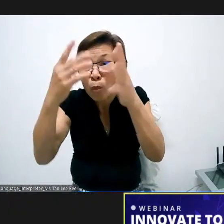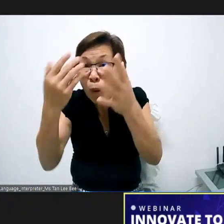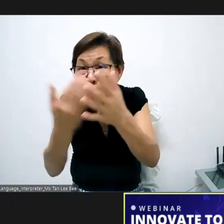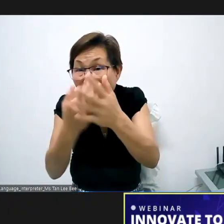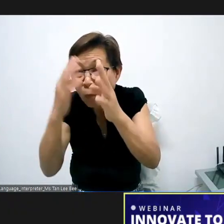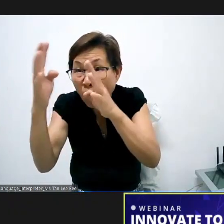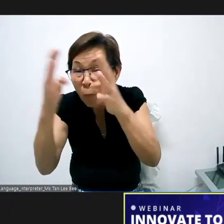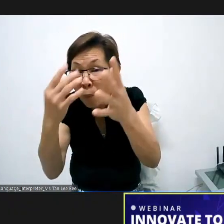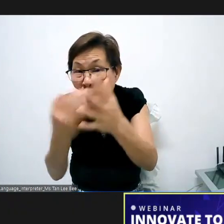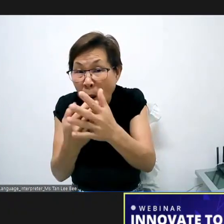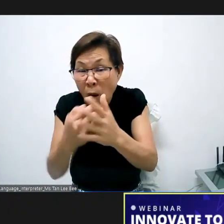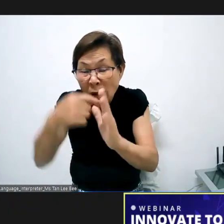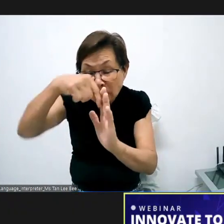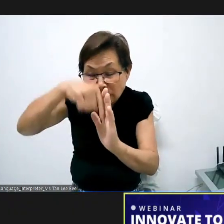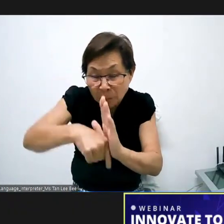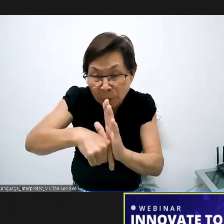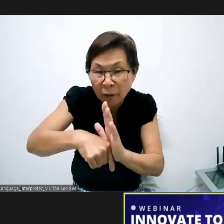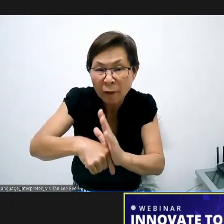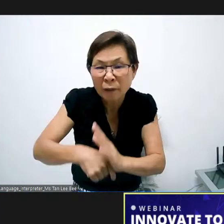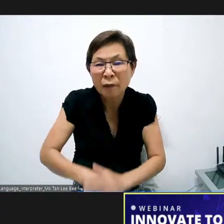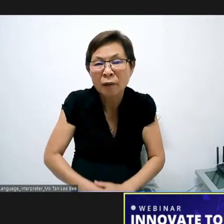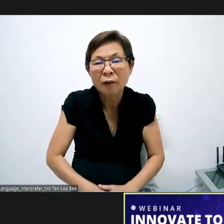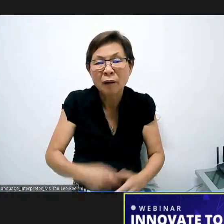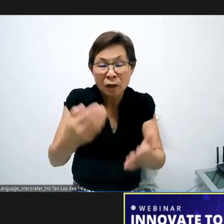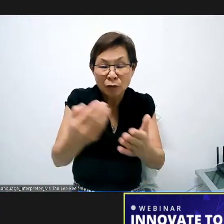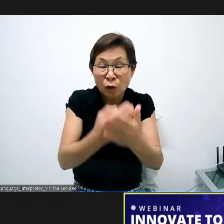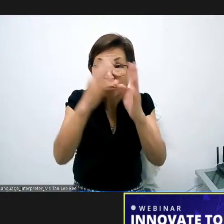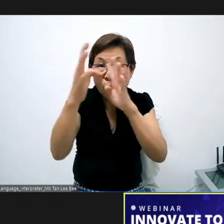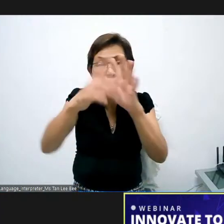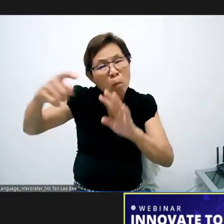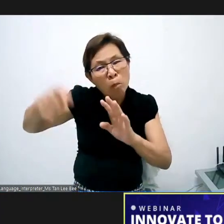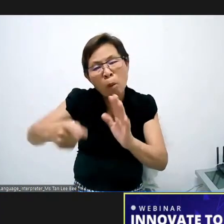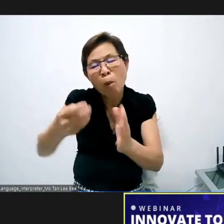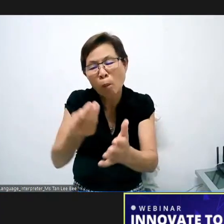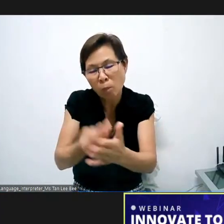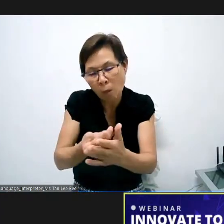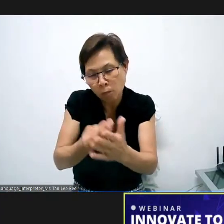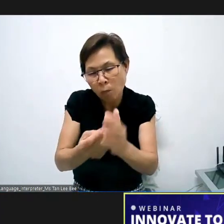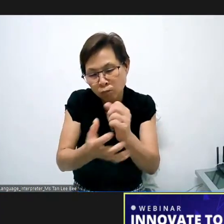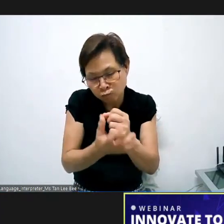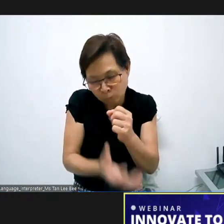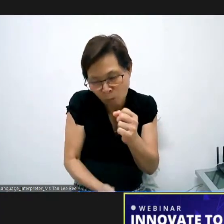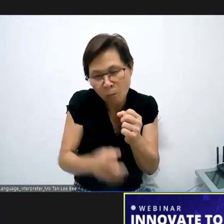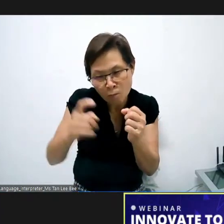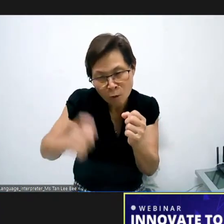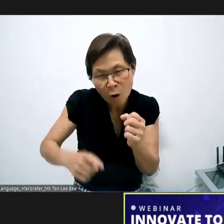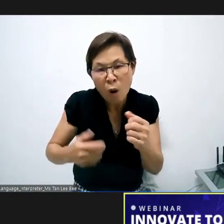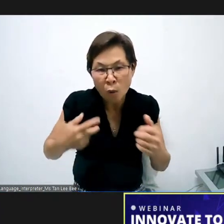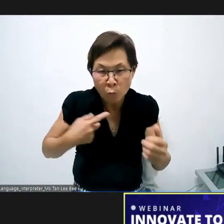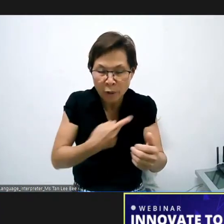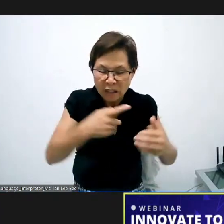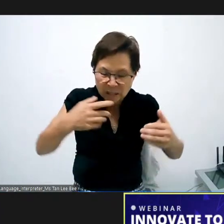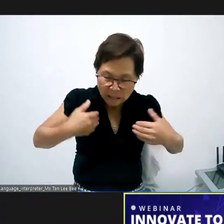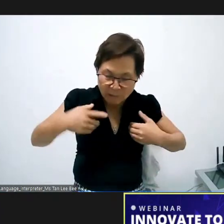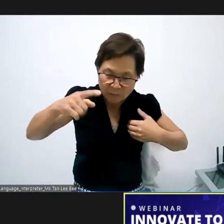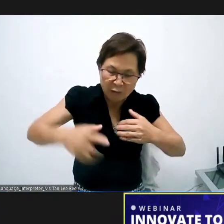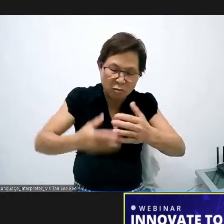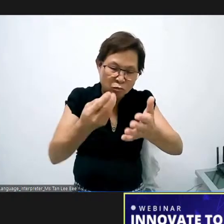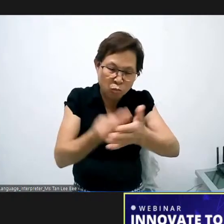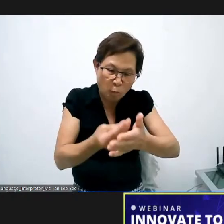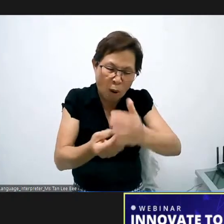because innovation, as I mentioned, needs money. Okay, there's funding. We have to have certain allocation